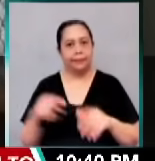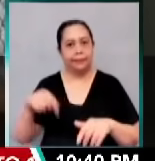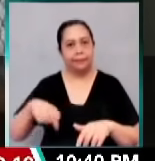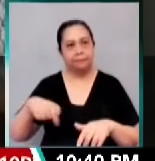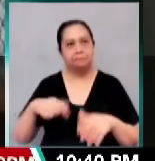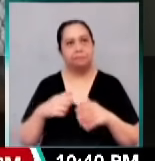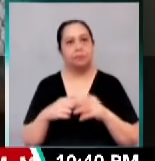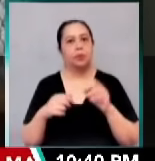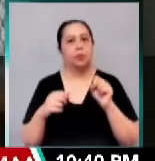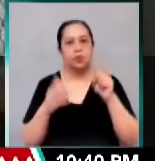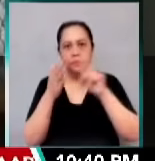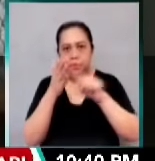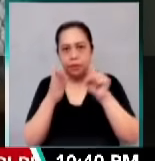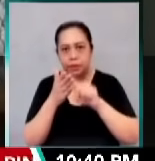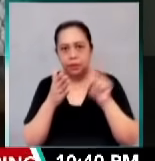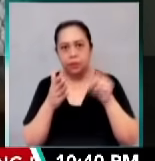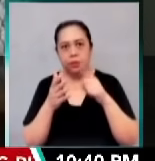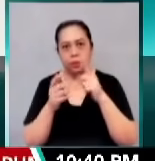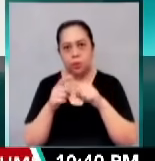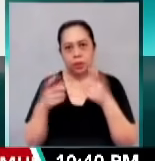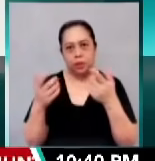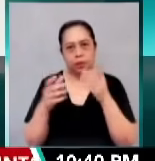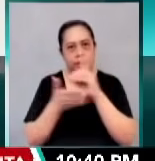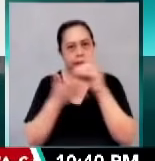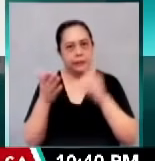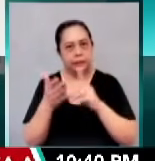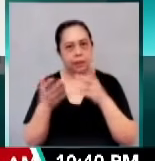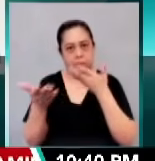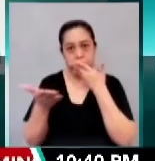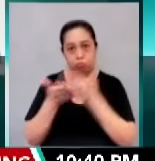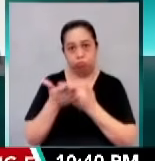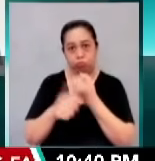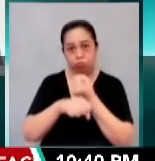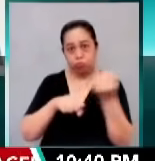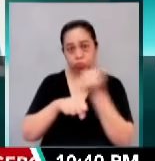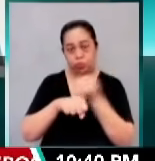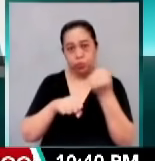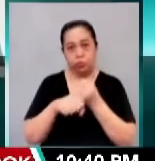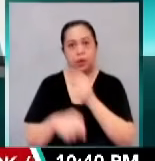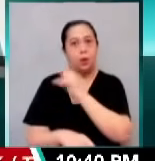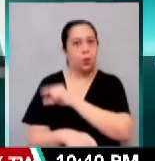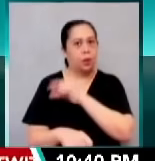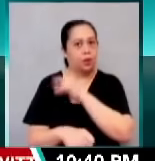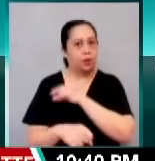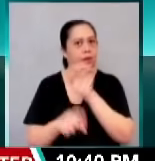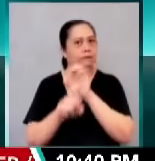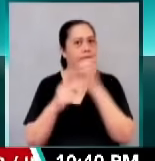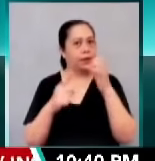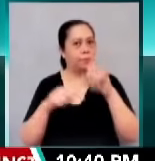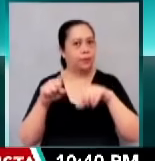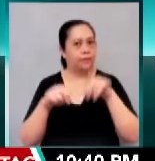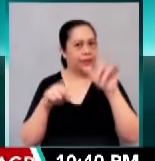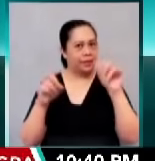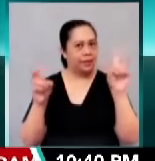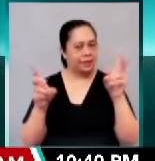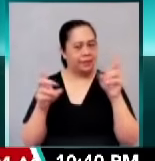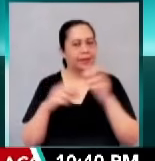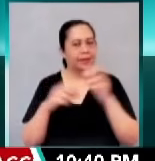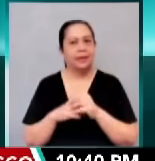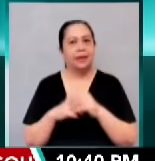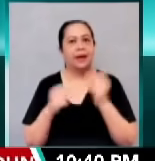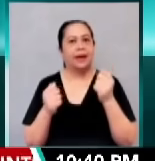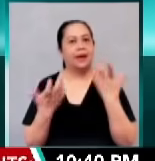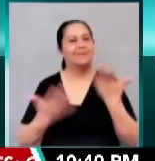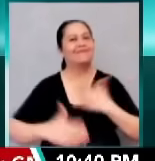din yung integrity, yung design integrity nung. Bukod sa dekalidad at environment friendly ang kanilang PPEs, nakaka-happy rin daw